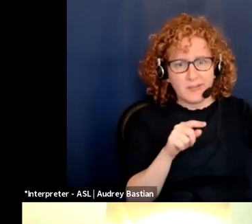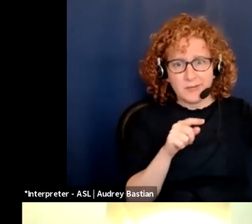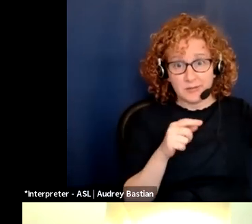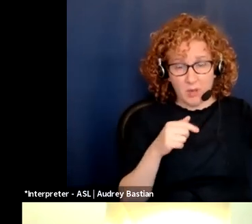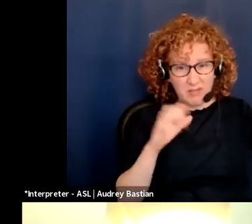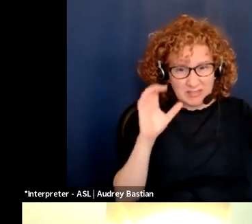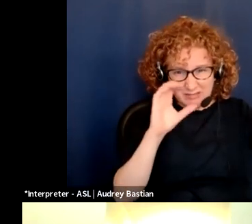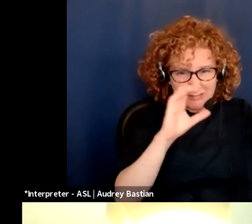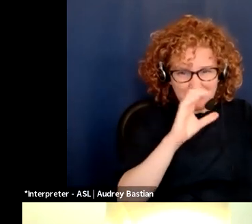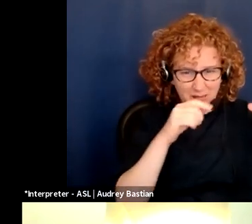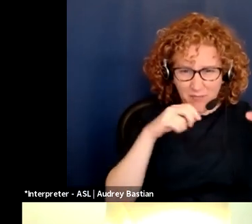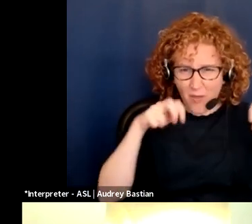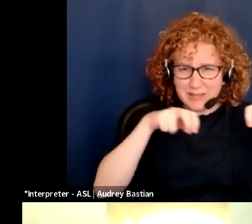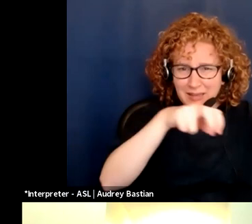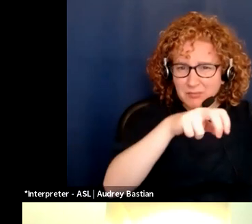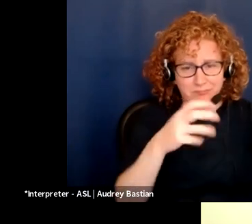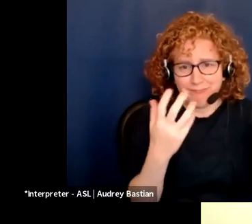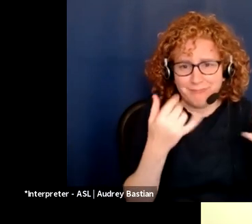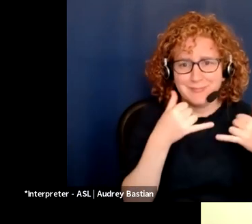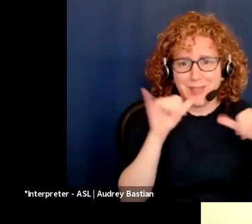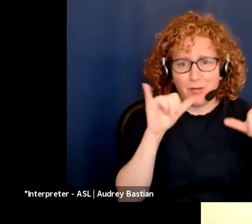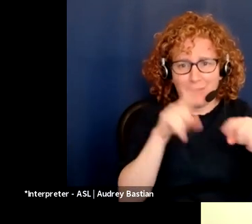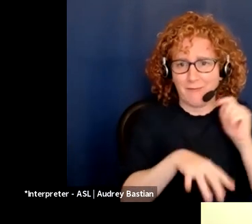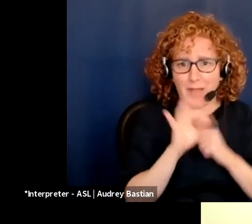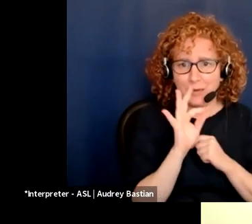glasses. And I was just